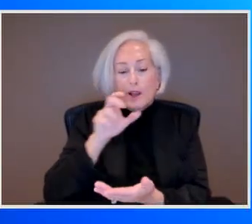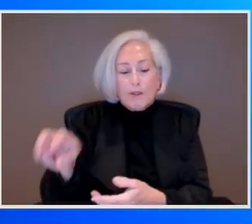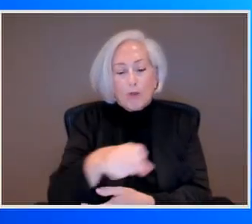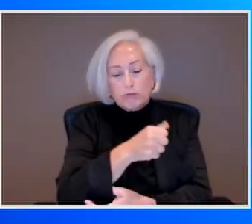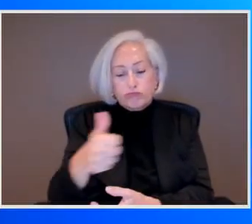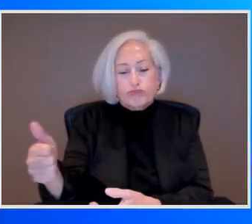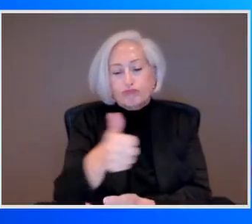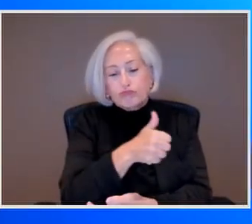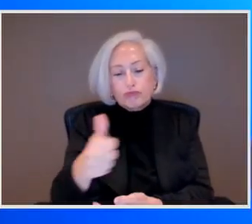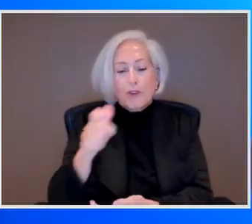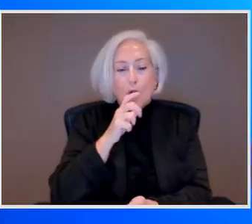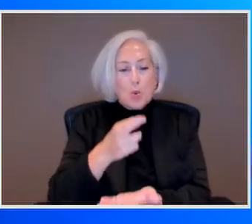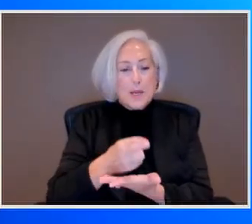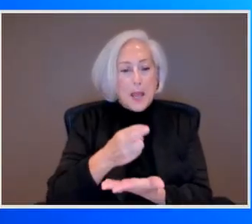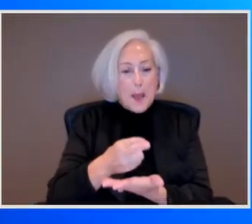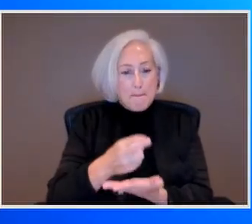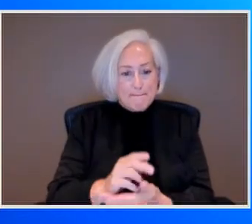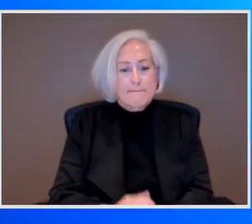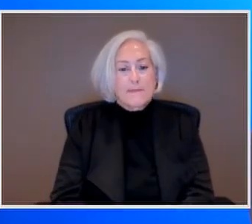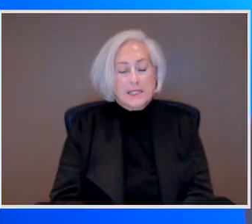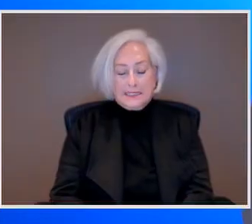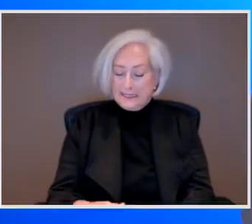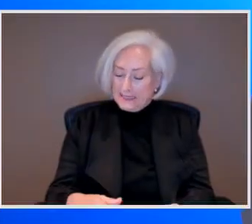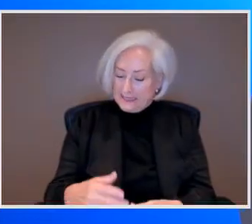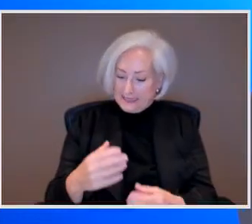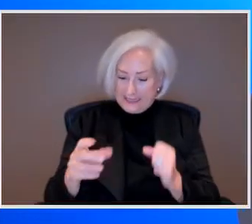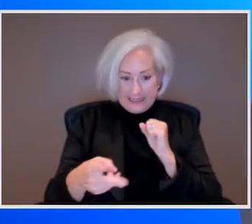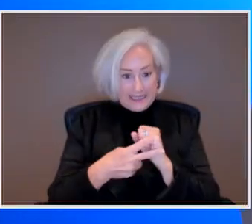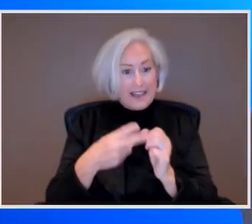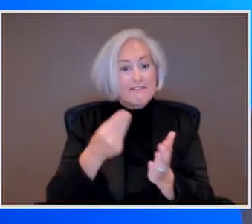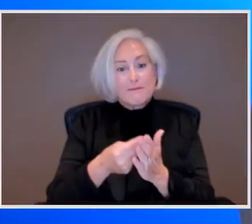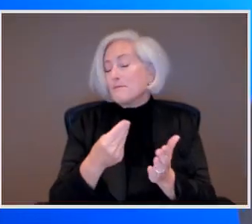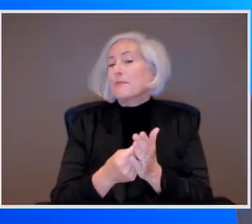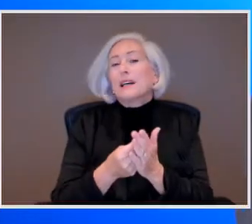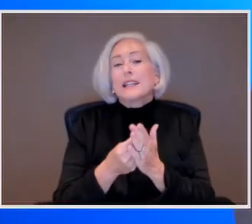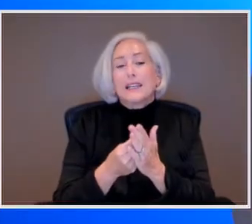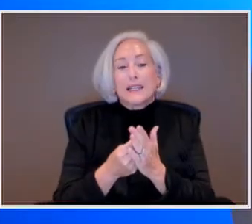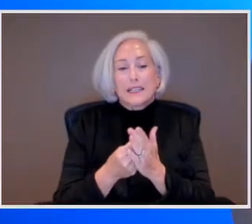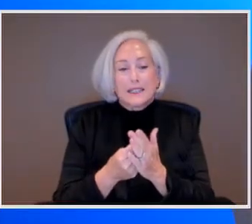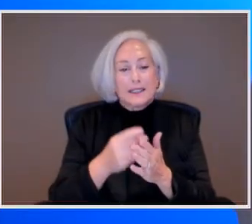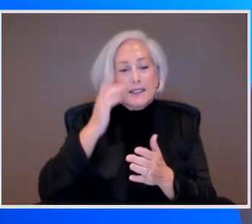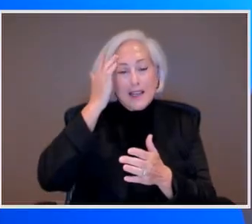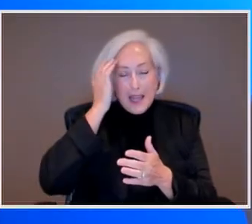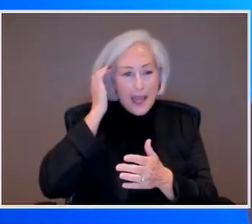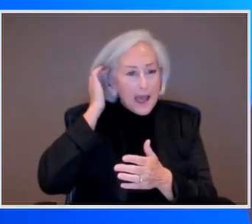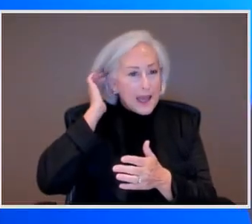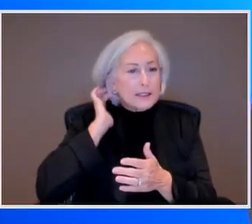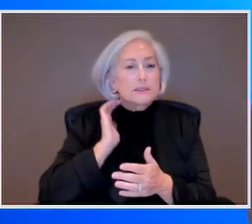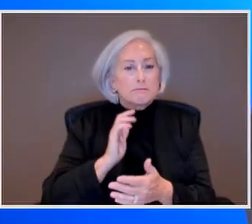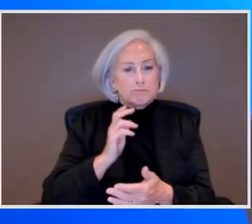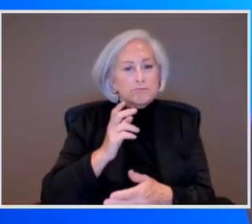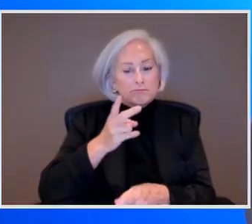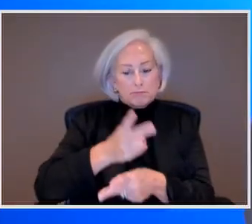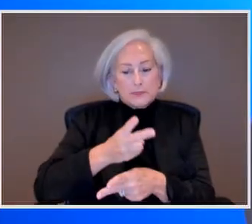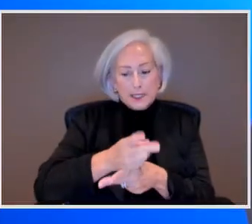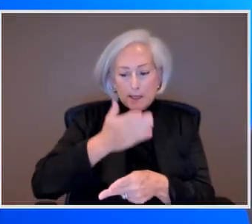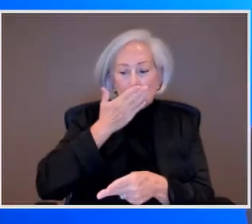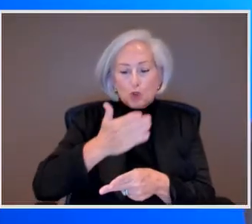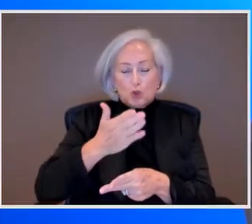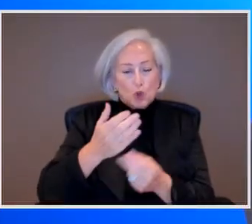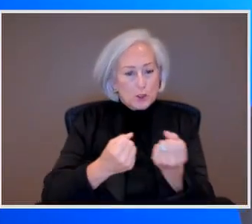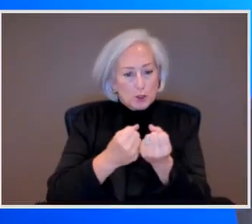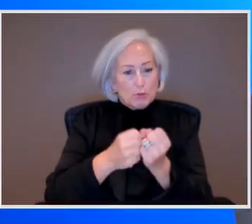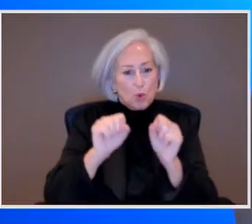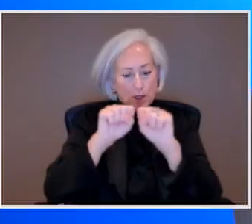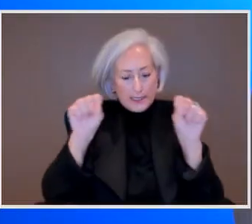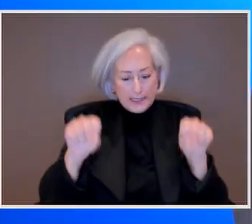done. It saves parents money. And it keeps them around a good support system of not only myself,